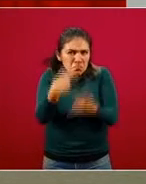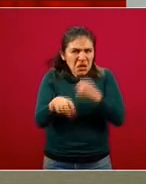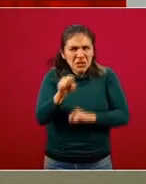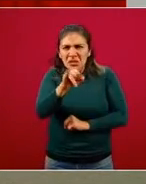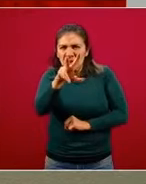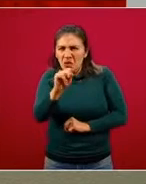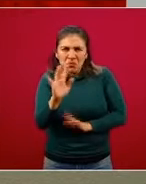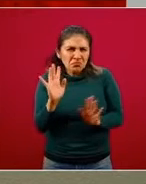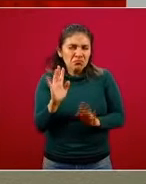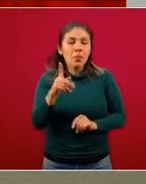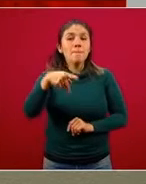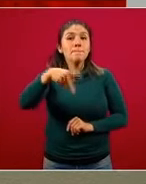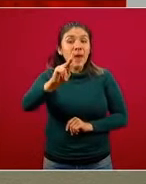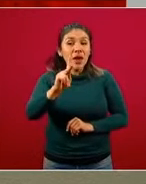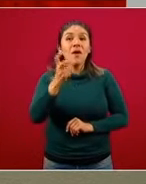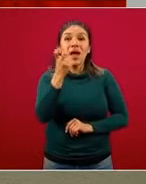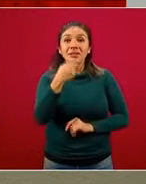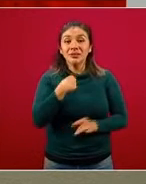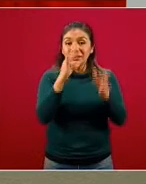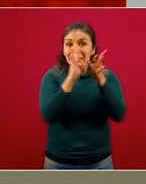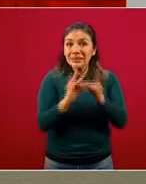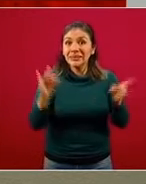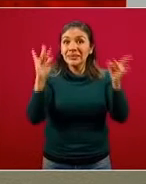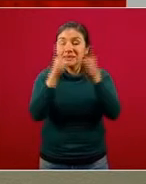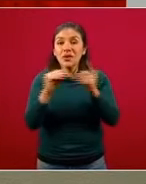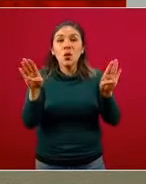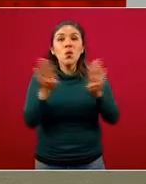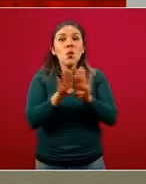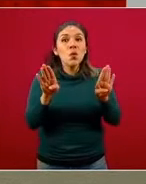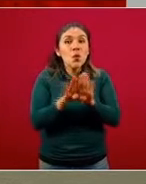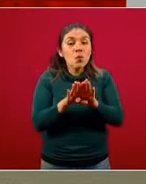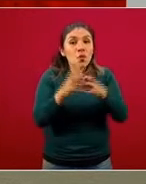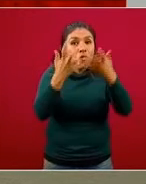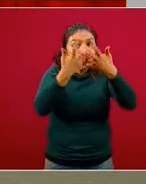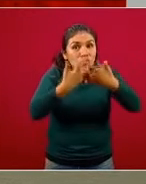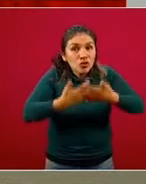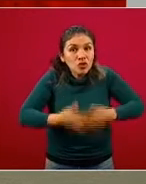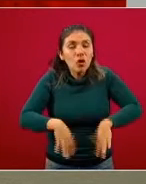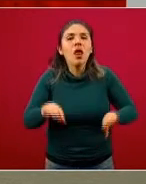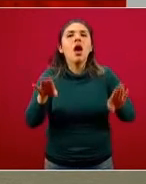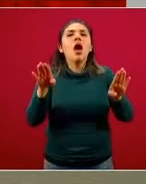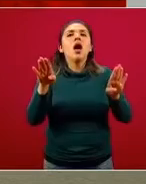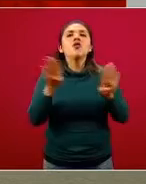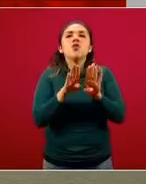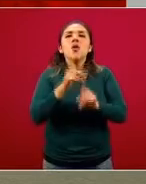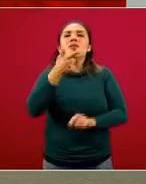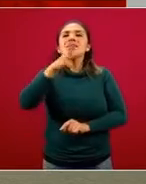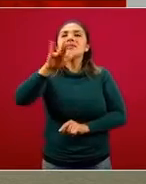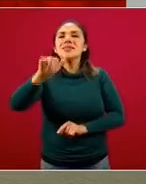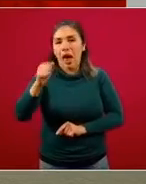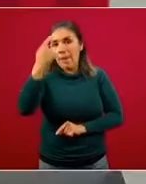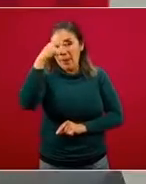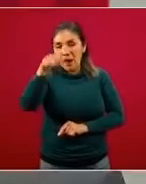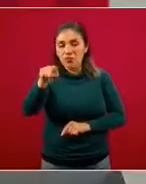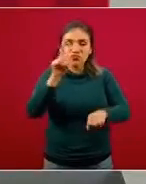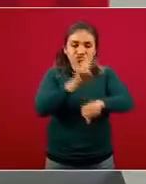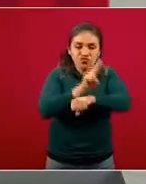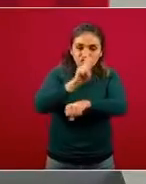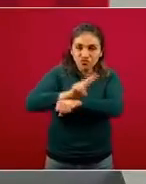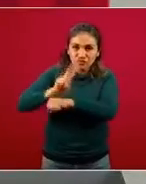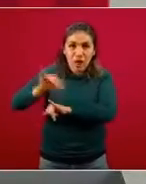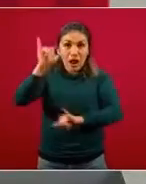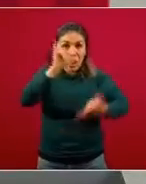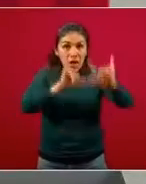then that's not going to help us. We presented on our we presented on our